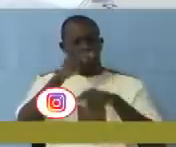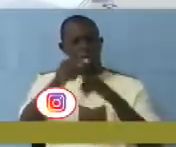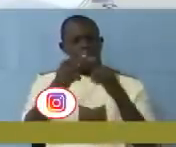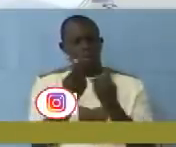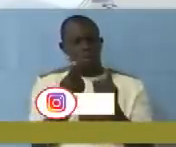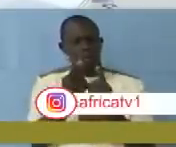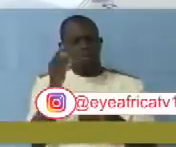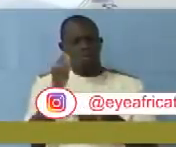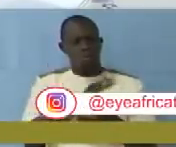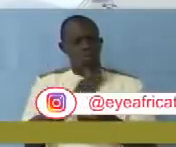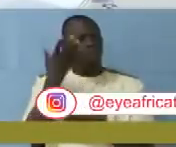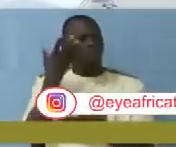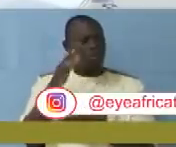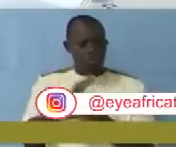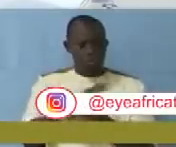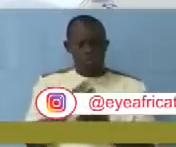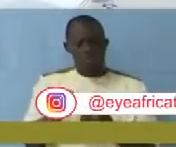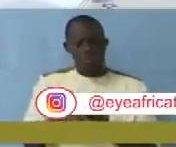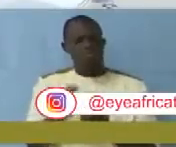was not hidden.